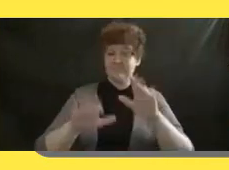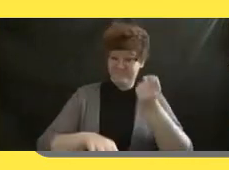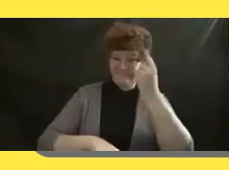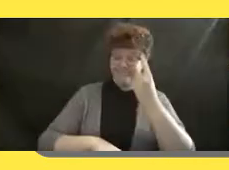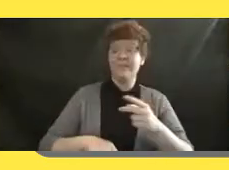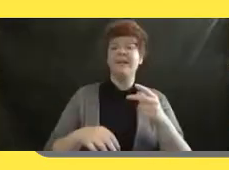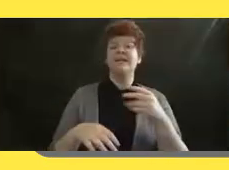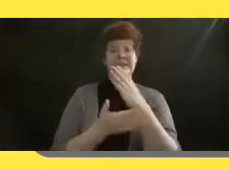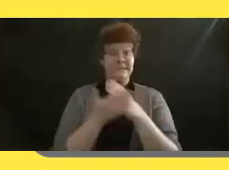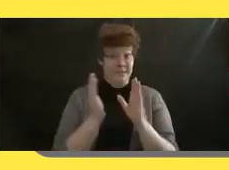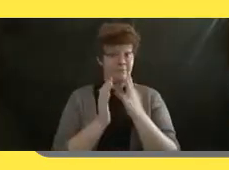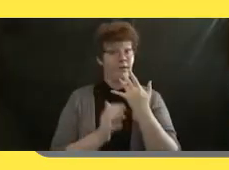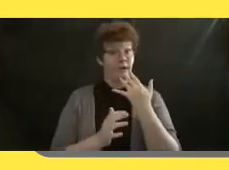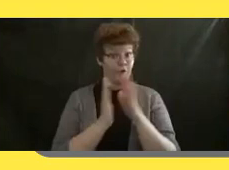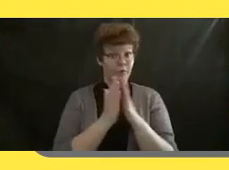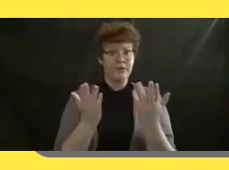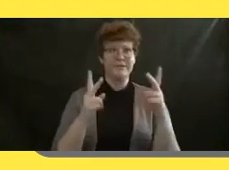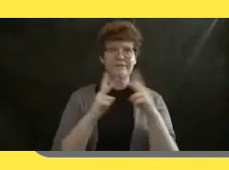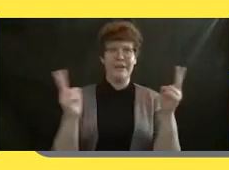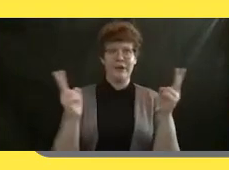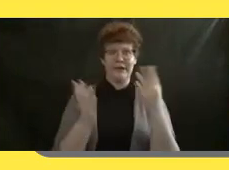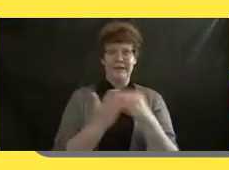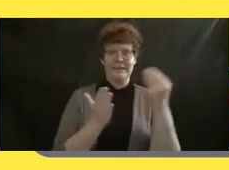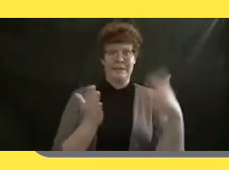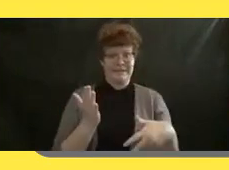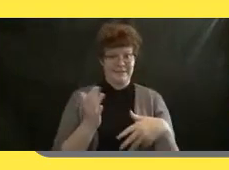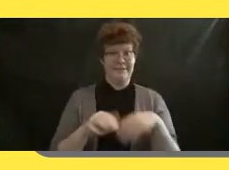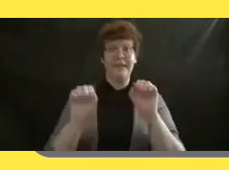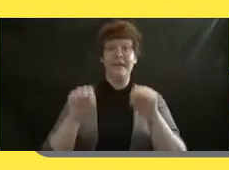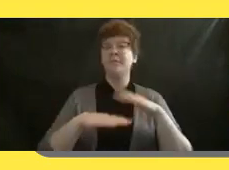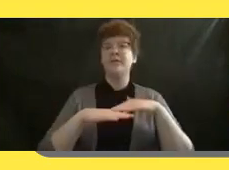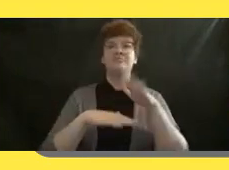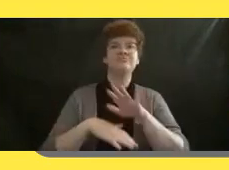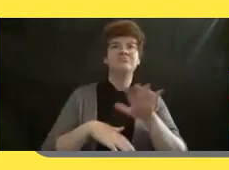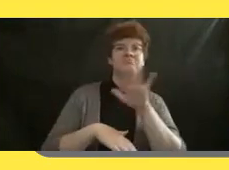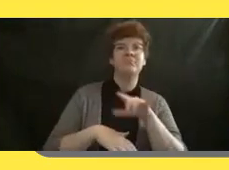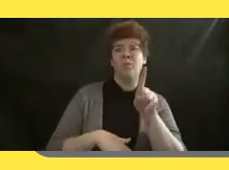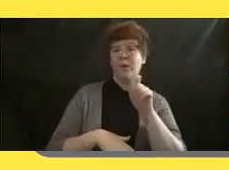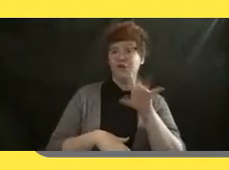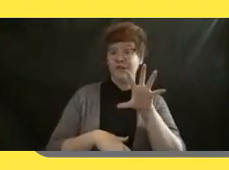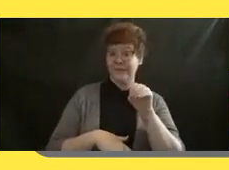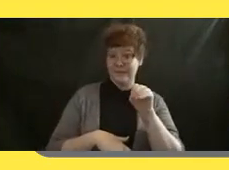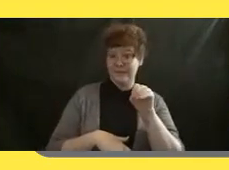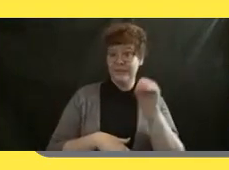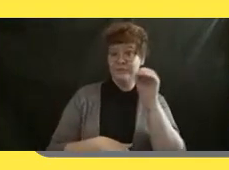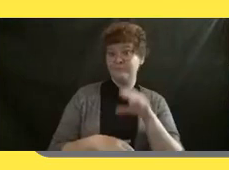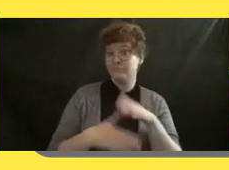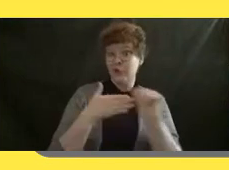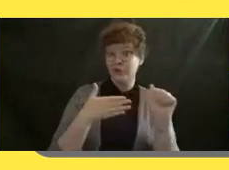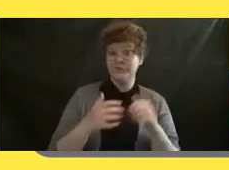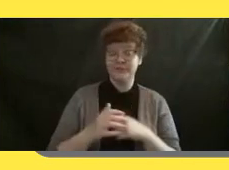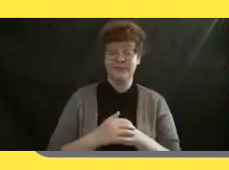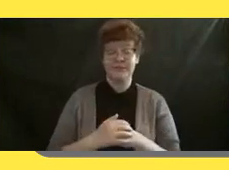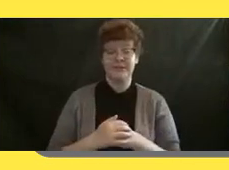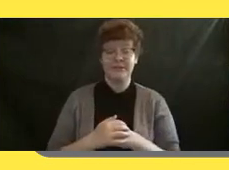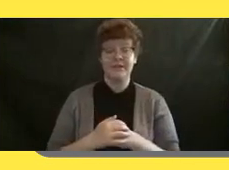this day, that are over, you know, maybe $150, $130, to easily select the colors